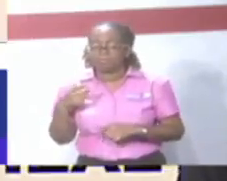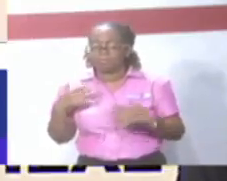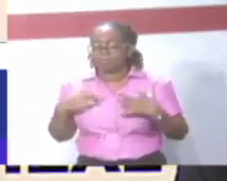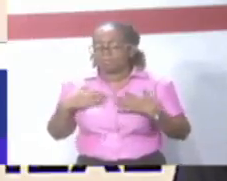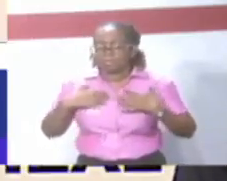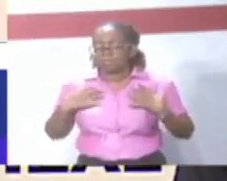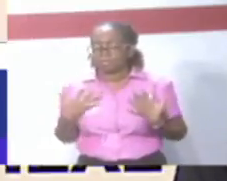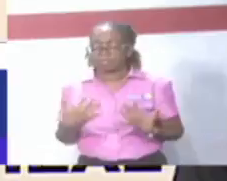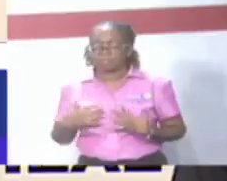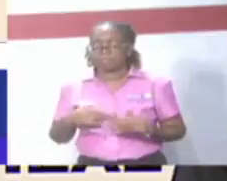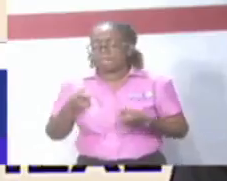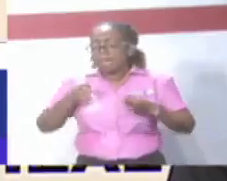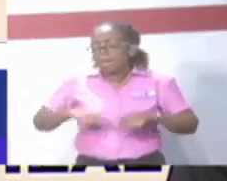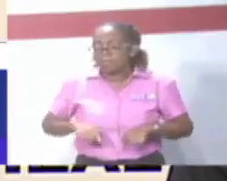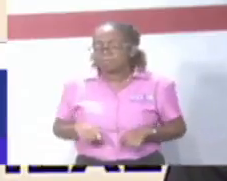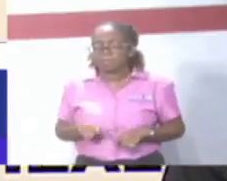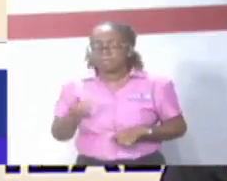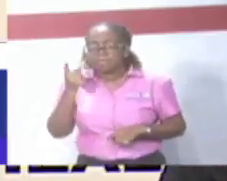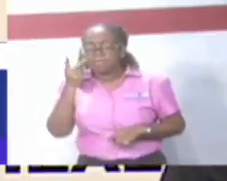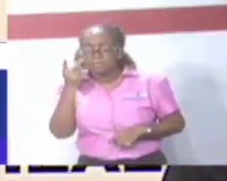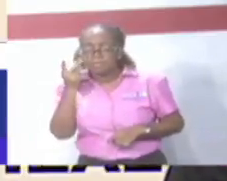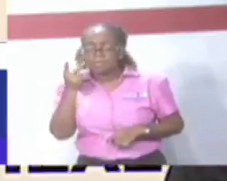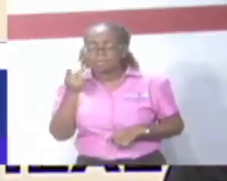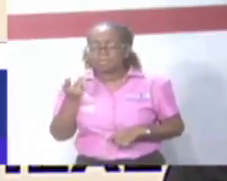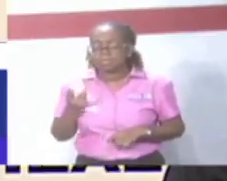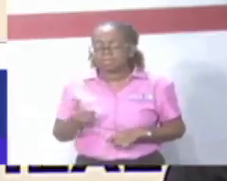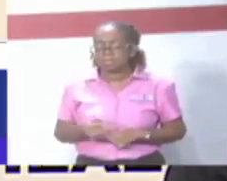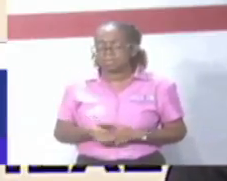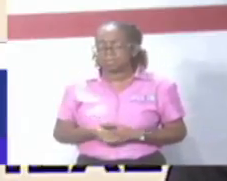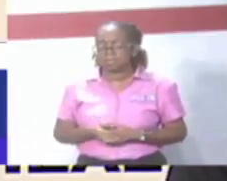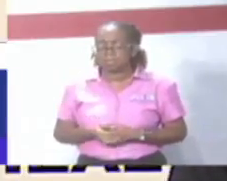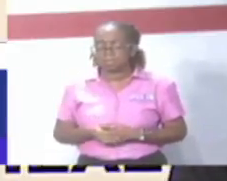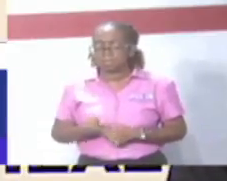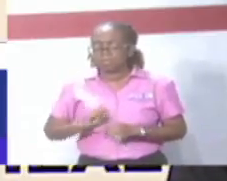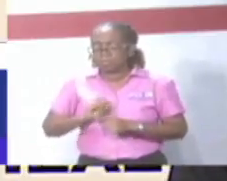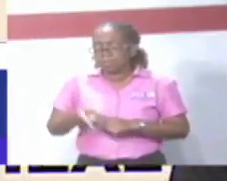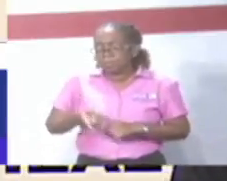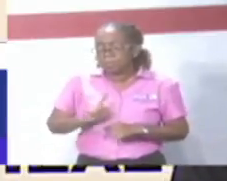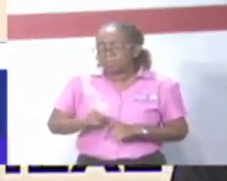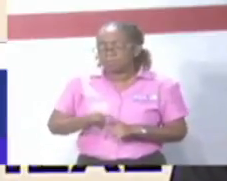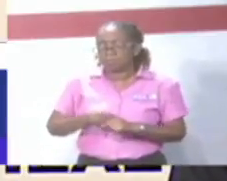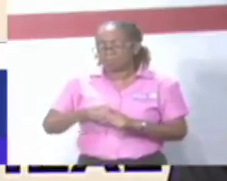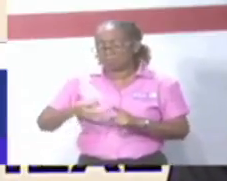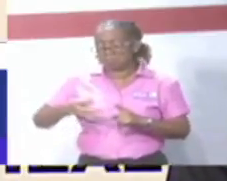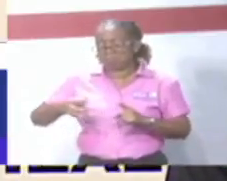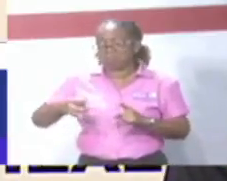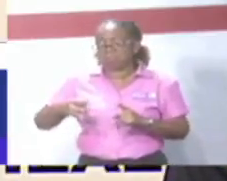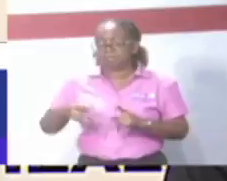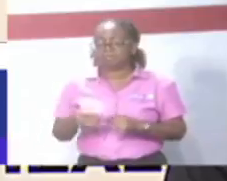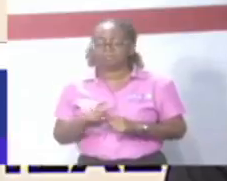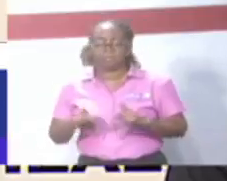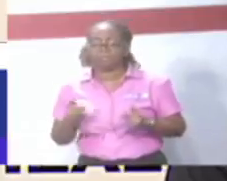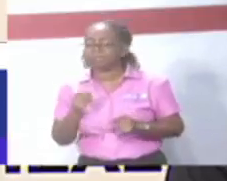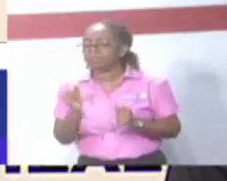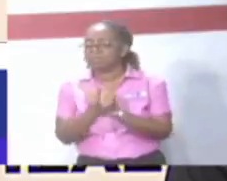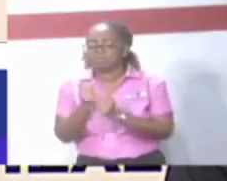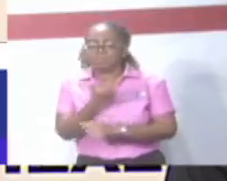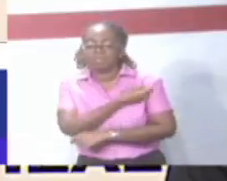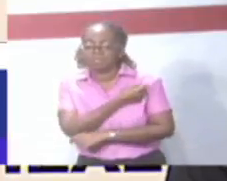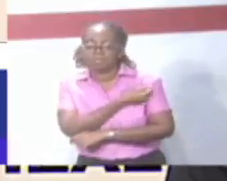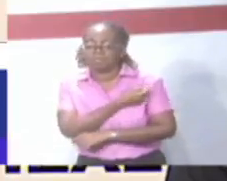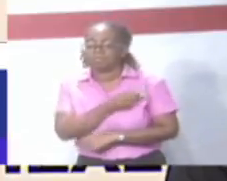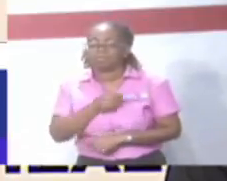not found anywhere in the world that the vaccine could cause it. Just viruses and bacterial infections.